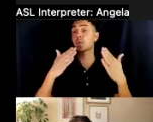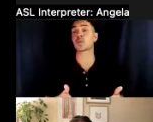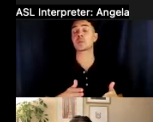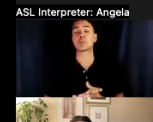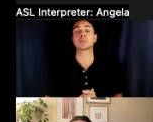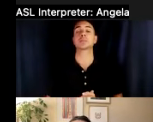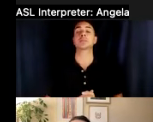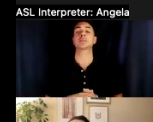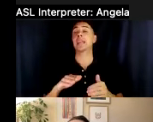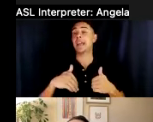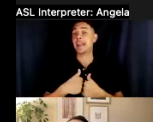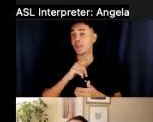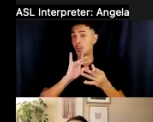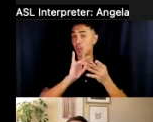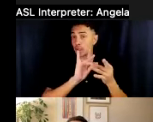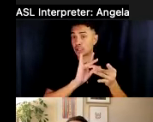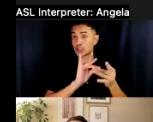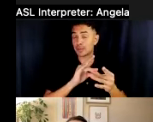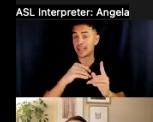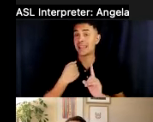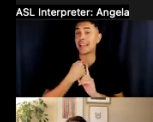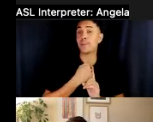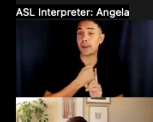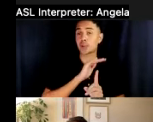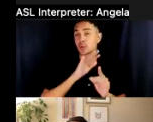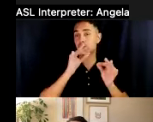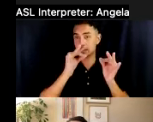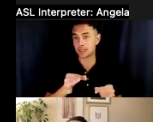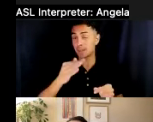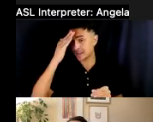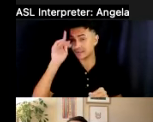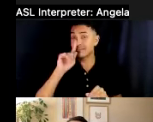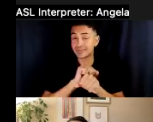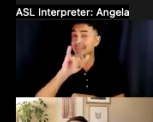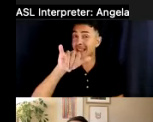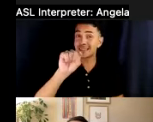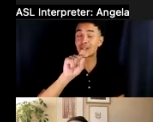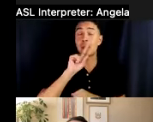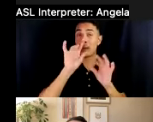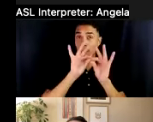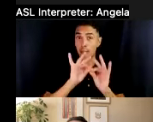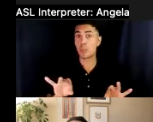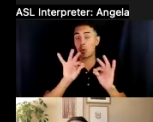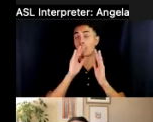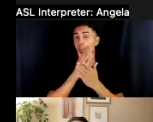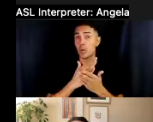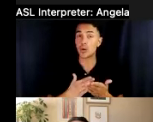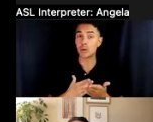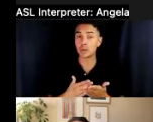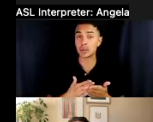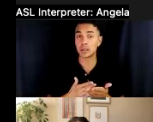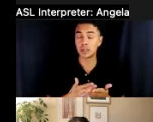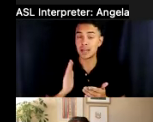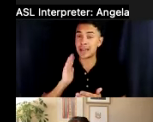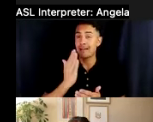and how do those relationships impact a decision, because they do. That's really an important part of